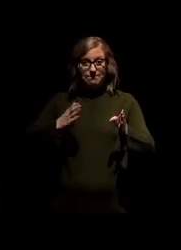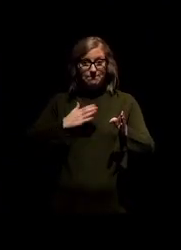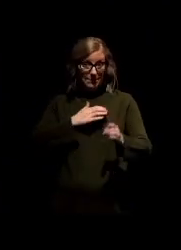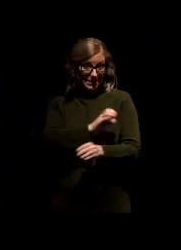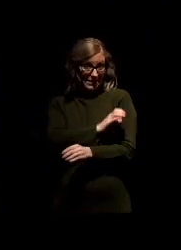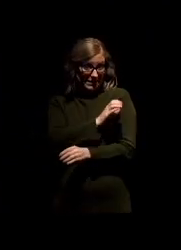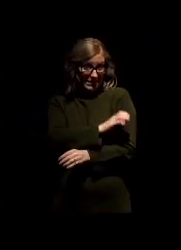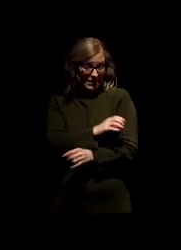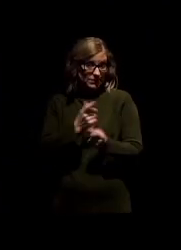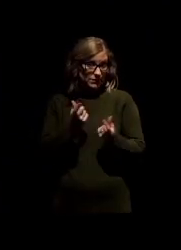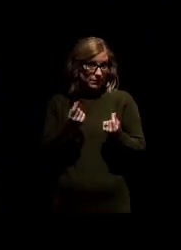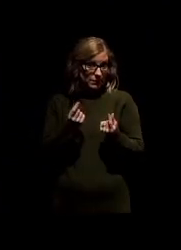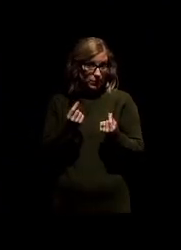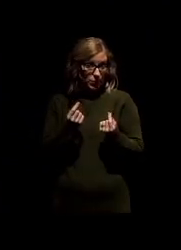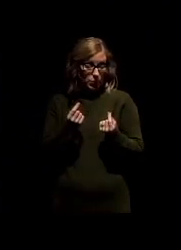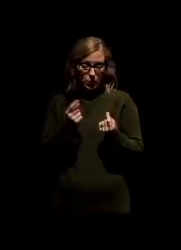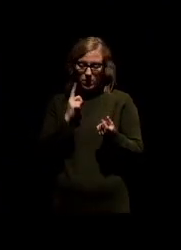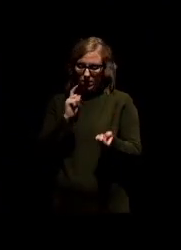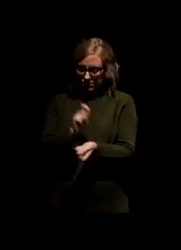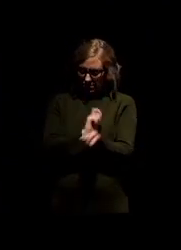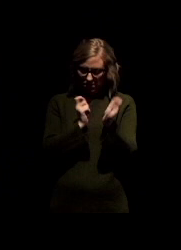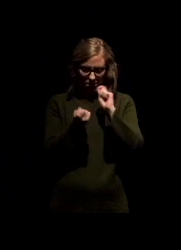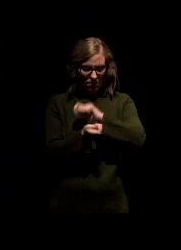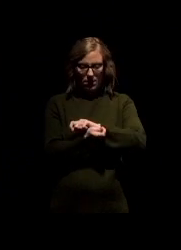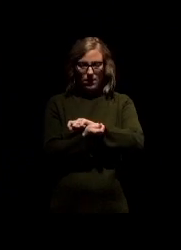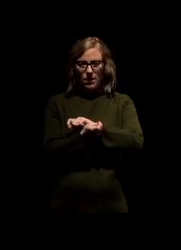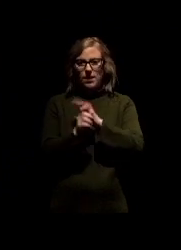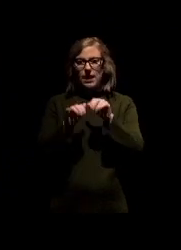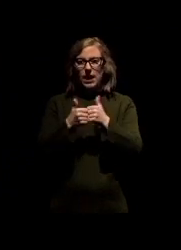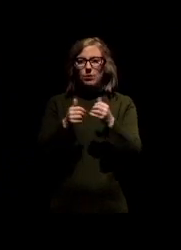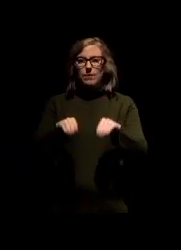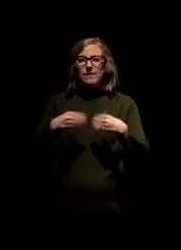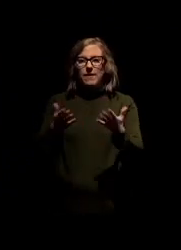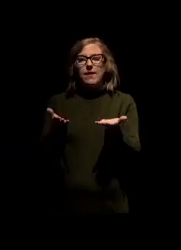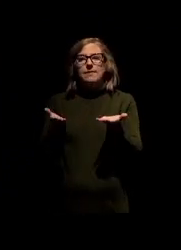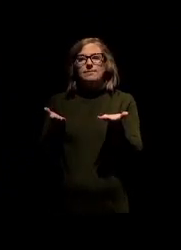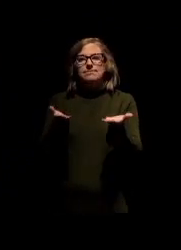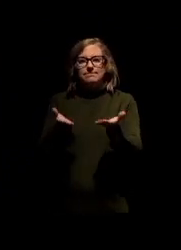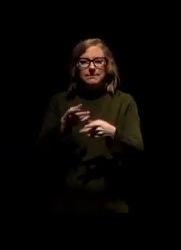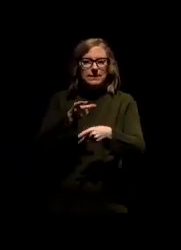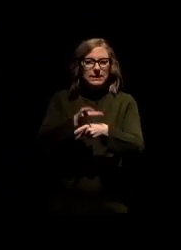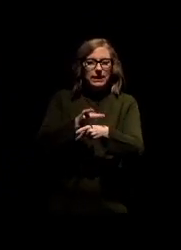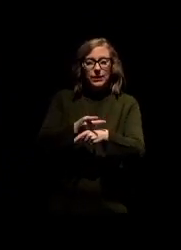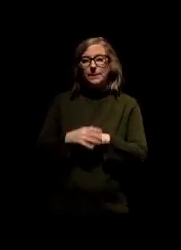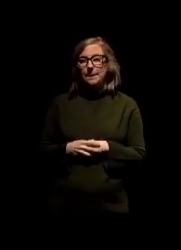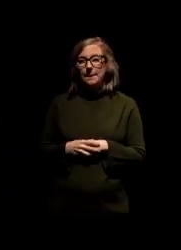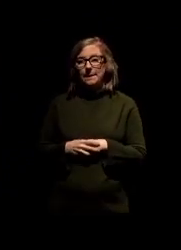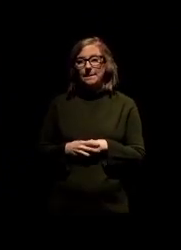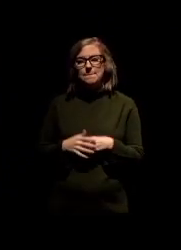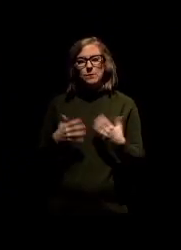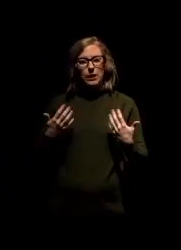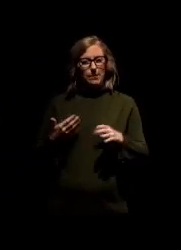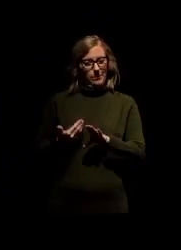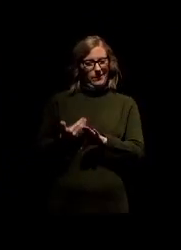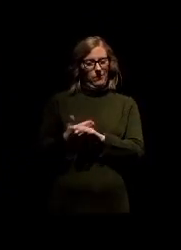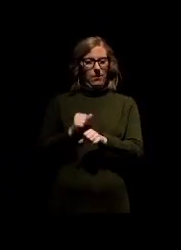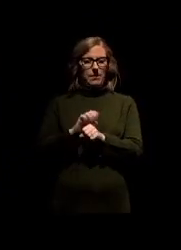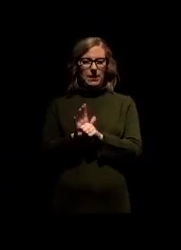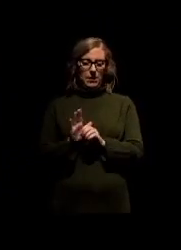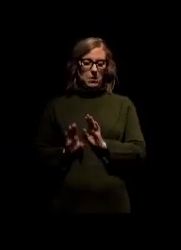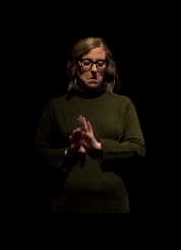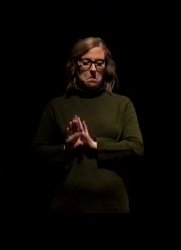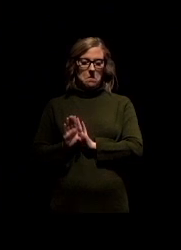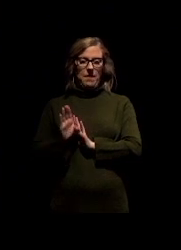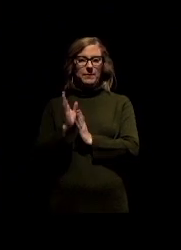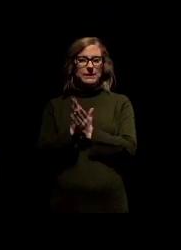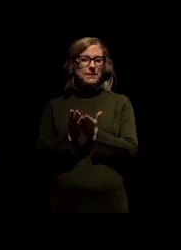pretty much redo our entire model of system of care. We had been building some of this stuff already before the pandemic, so we were